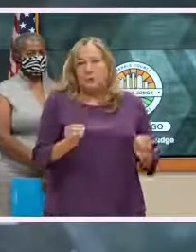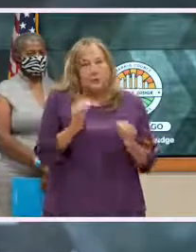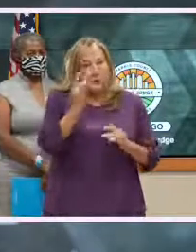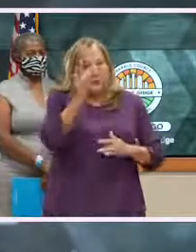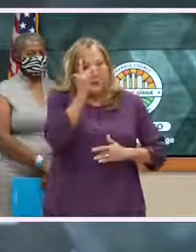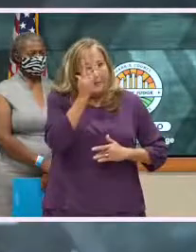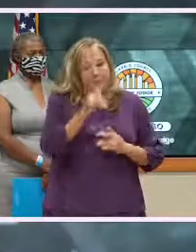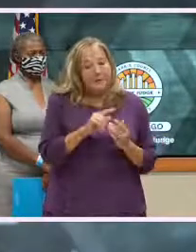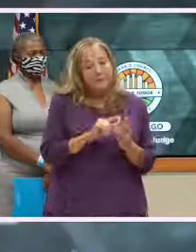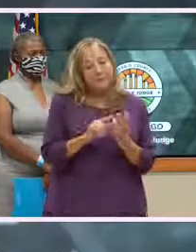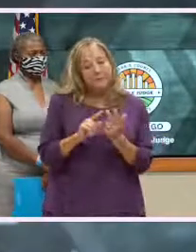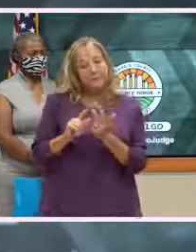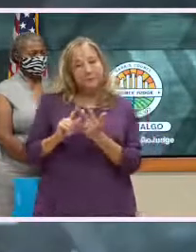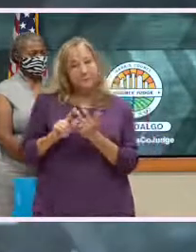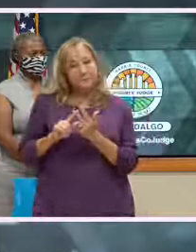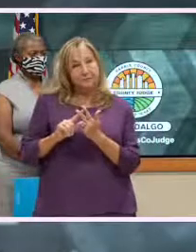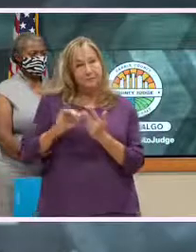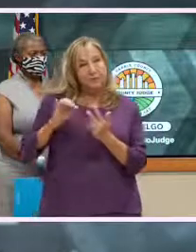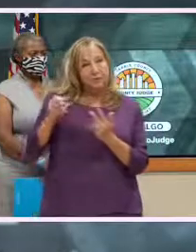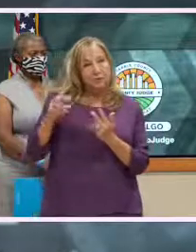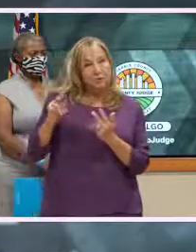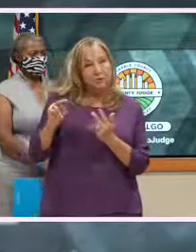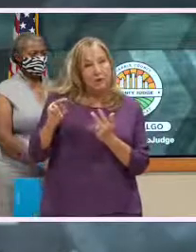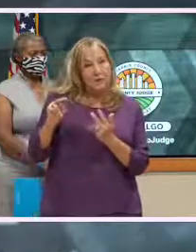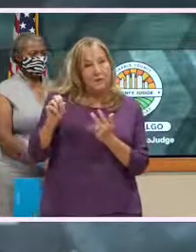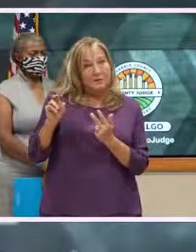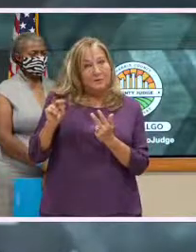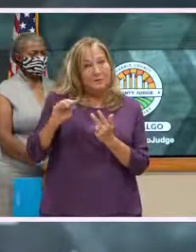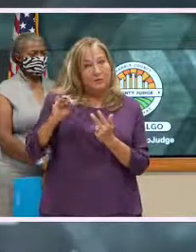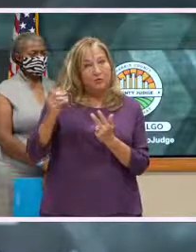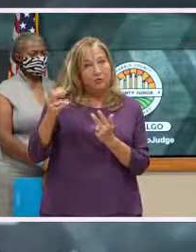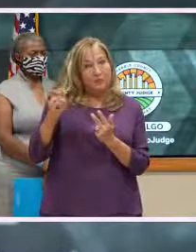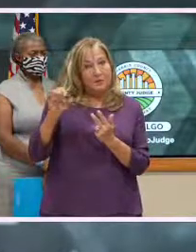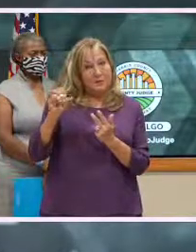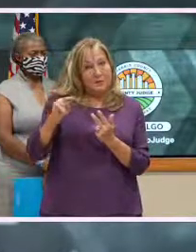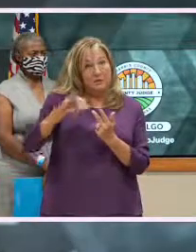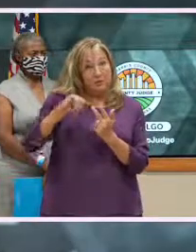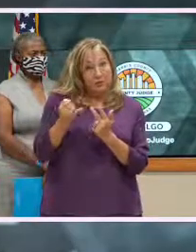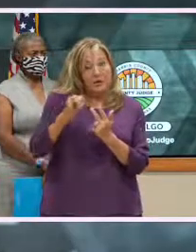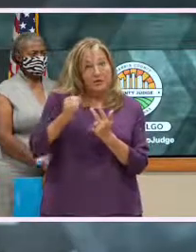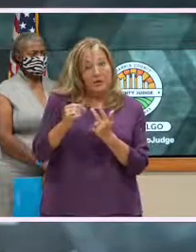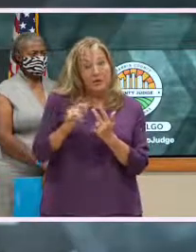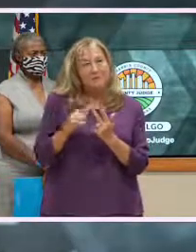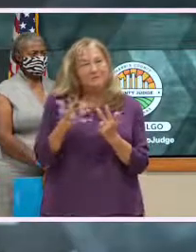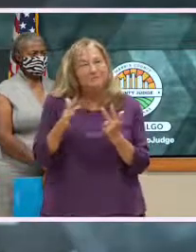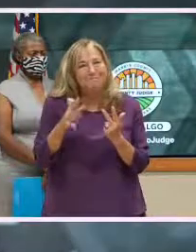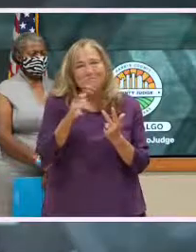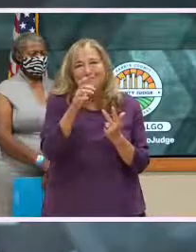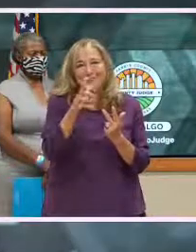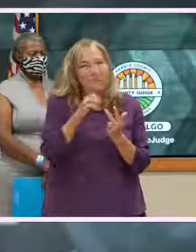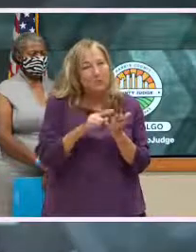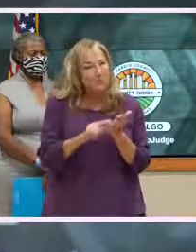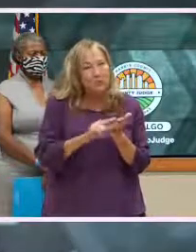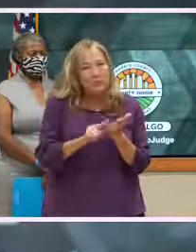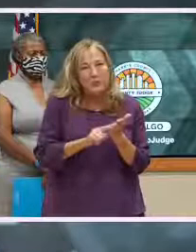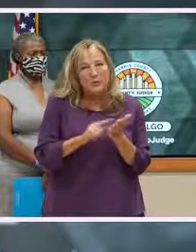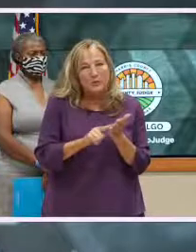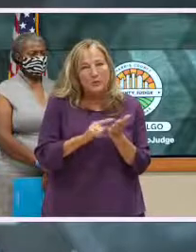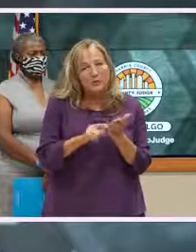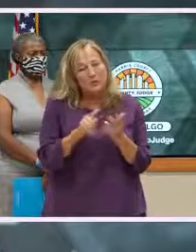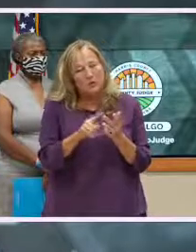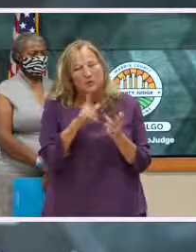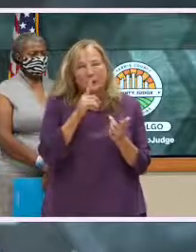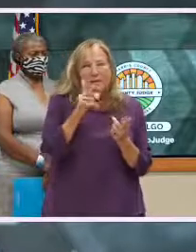single-dose J&J vaccine? We don't have those numbers. We have a small study done in the test tube suggesting